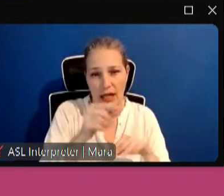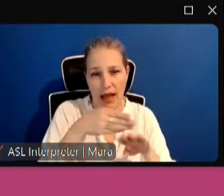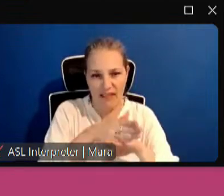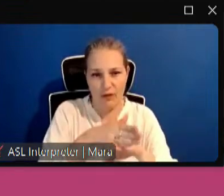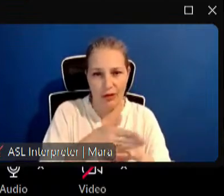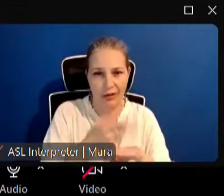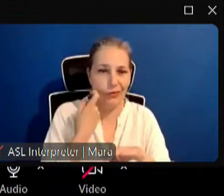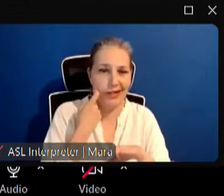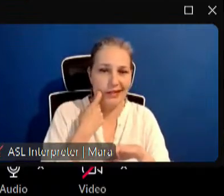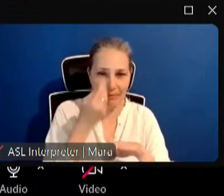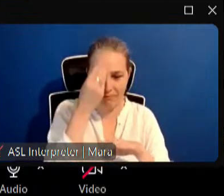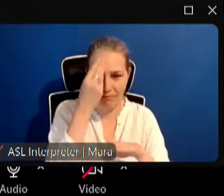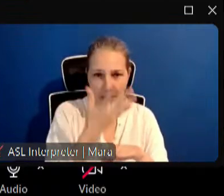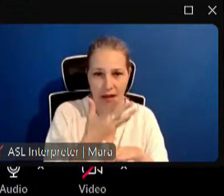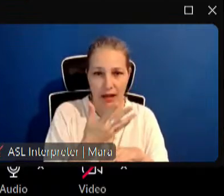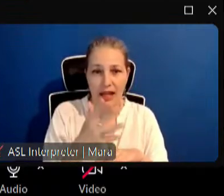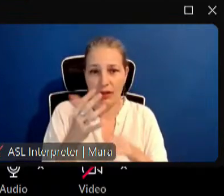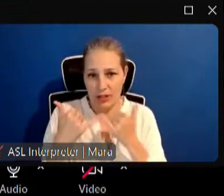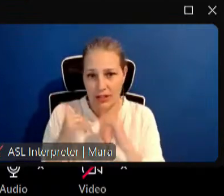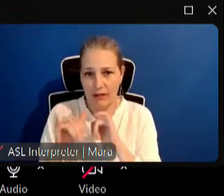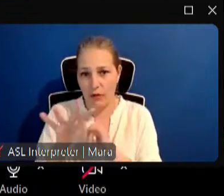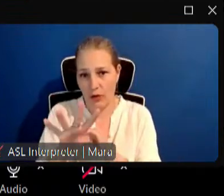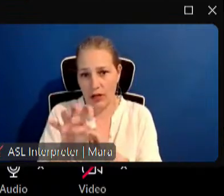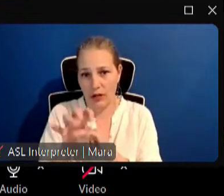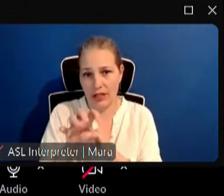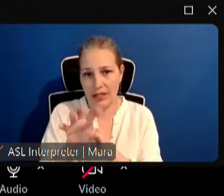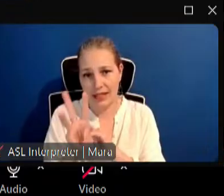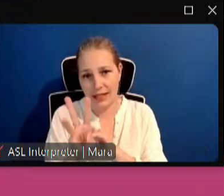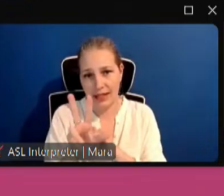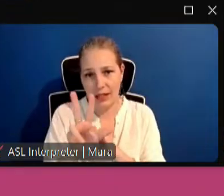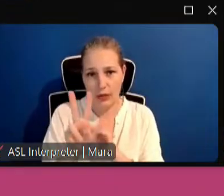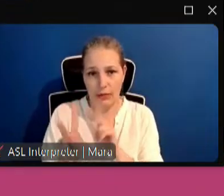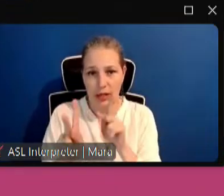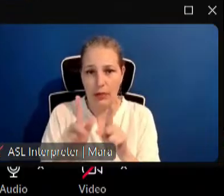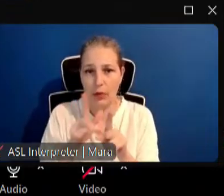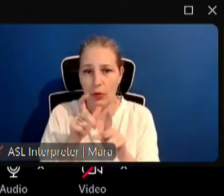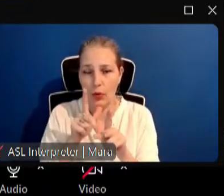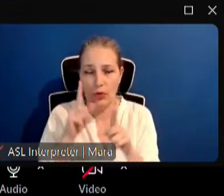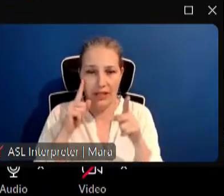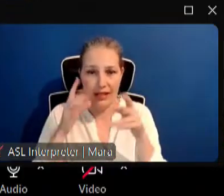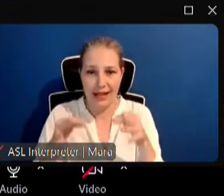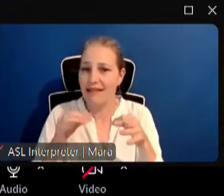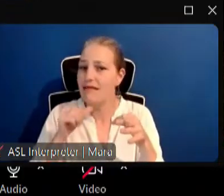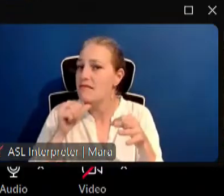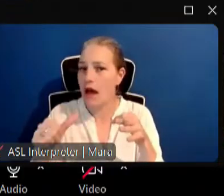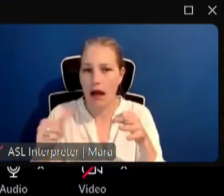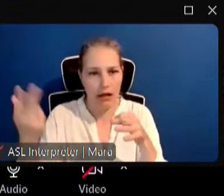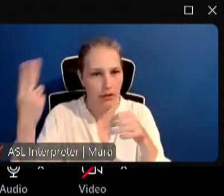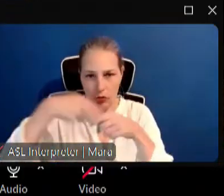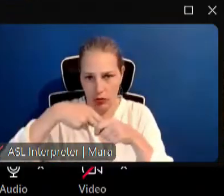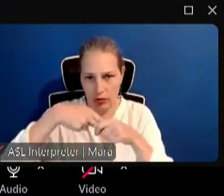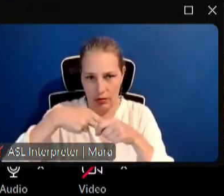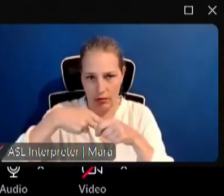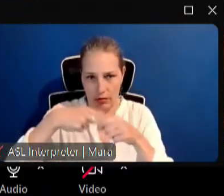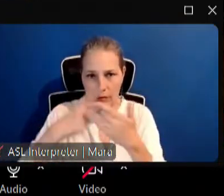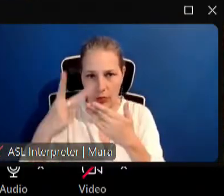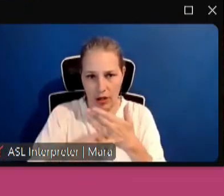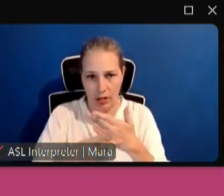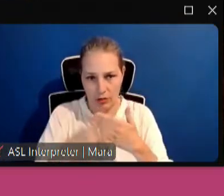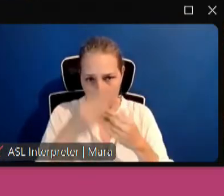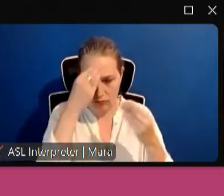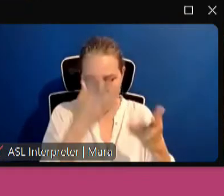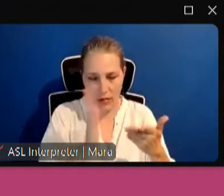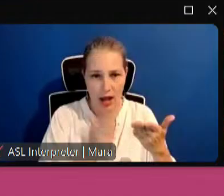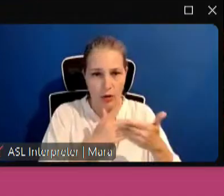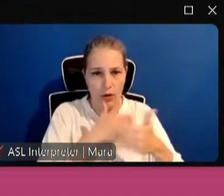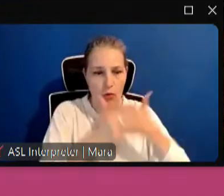then there are 463 people who have opted out of the program. In terms of our progress, cleared